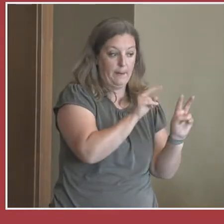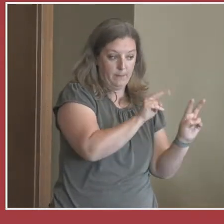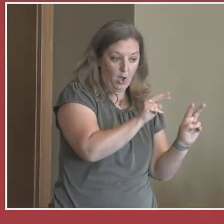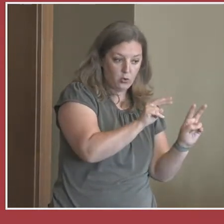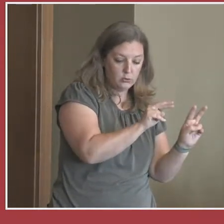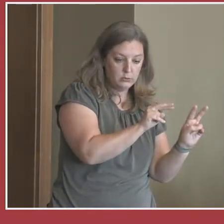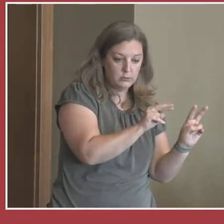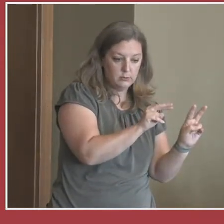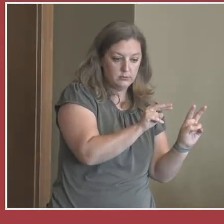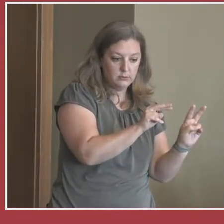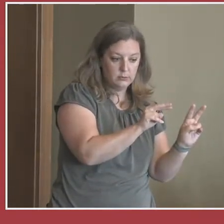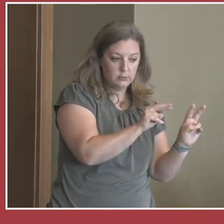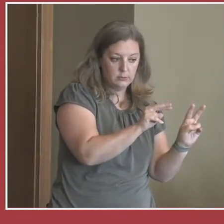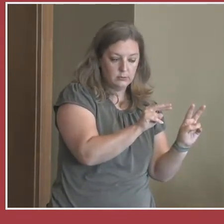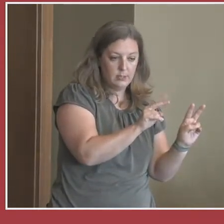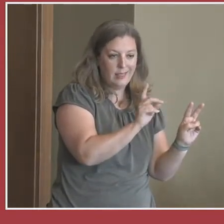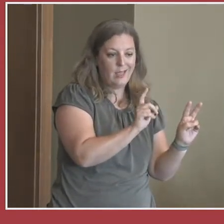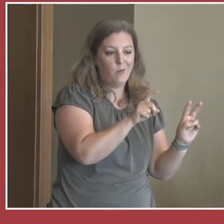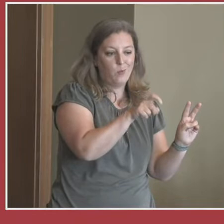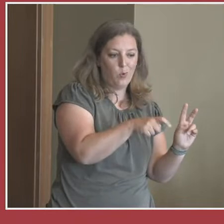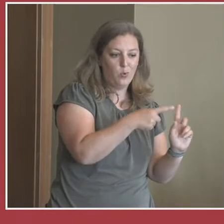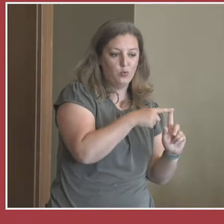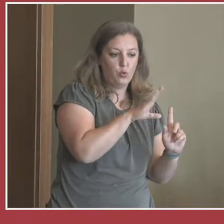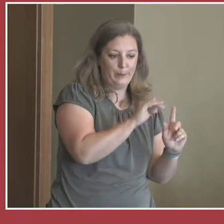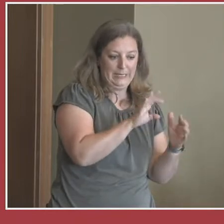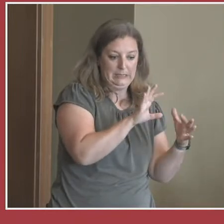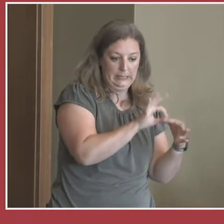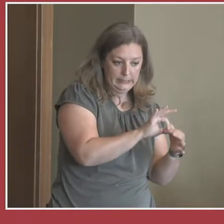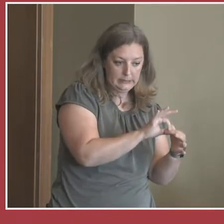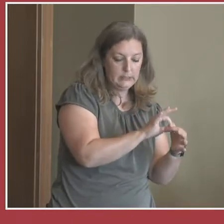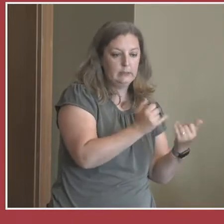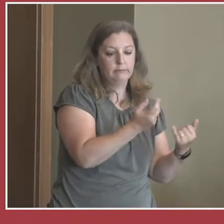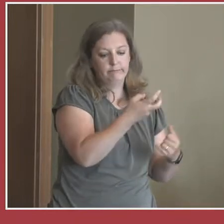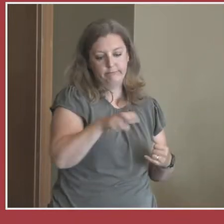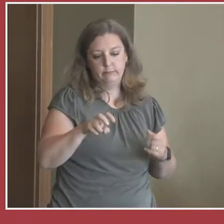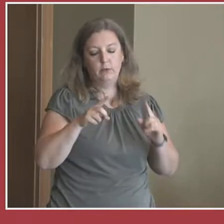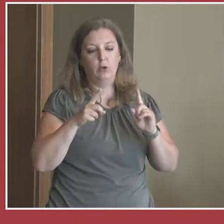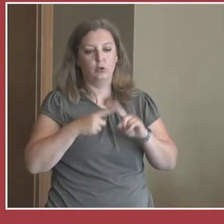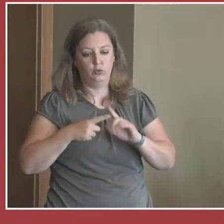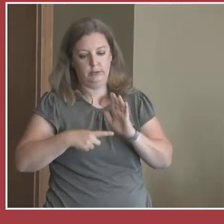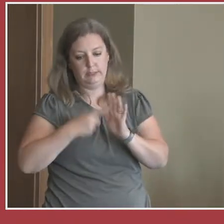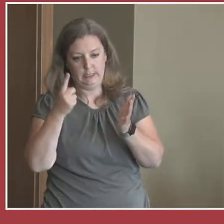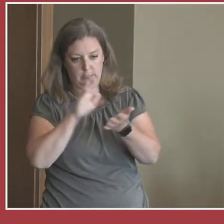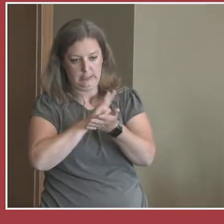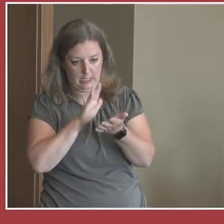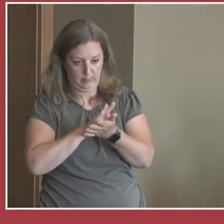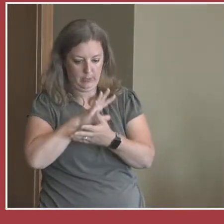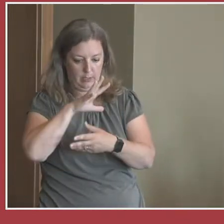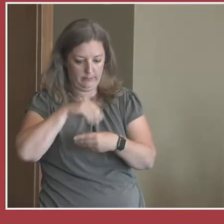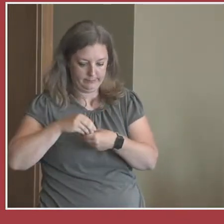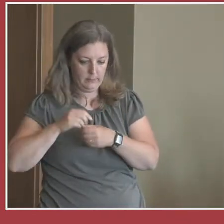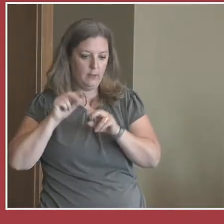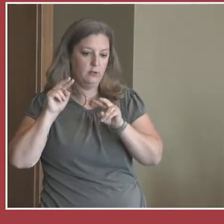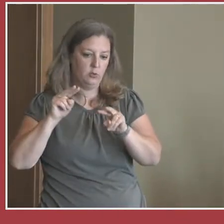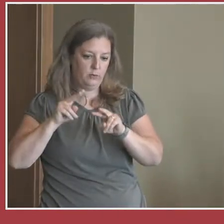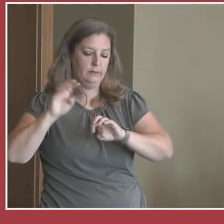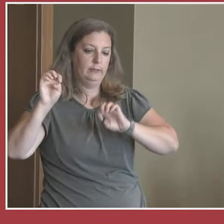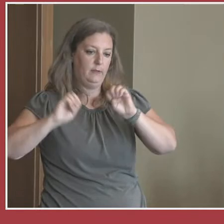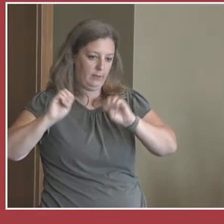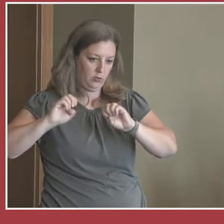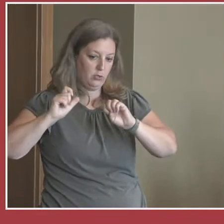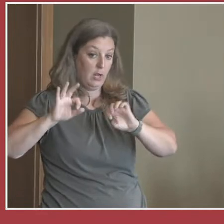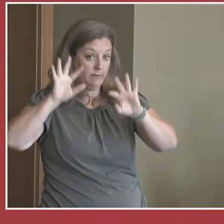monitoring piece that was supposed to be the linkage, and we've put it into a single document that covers supervision and evaluation